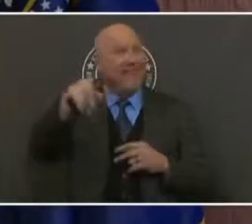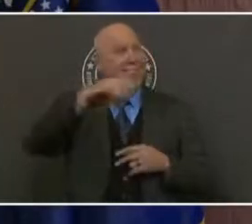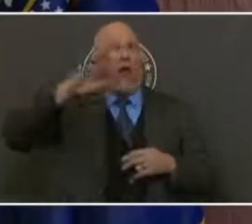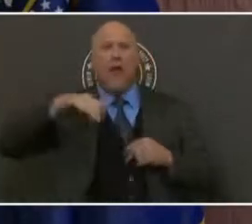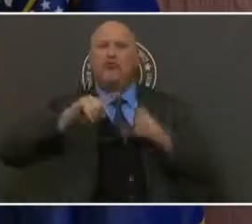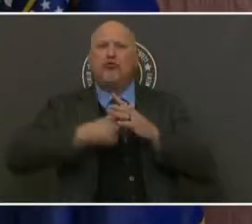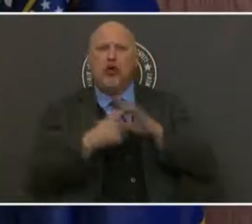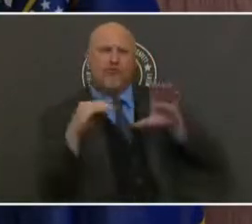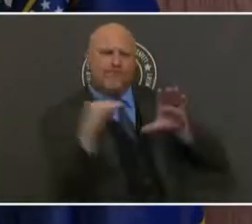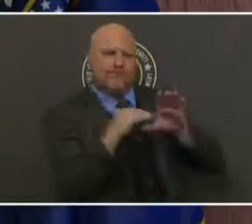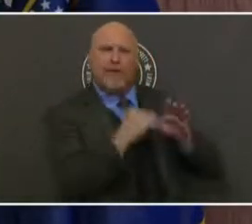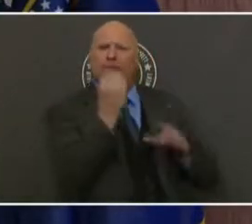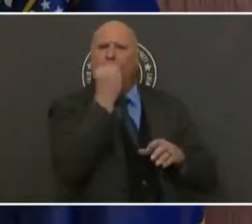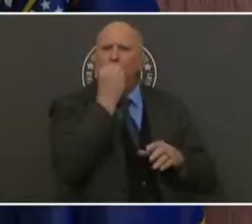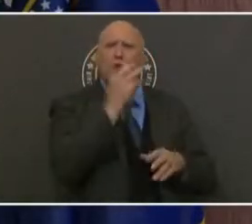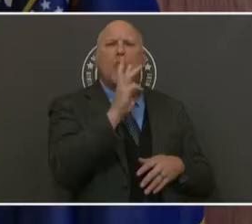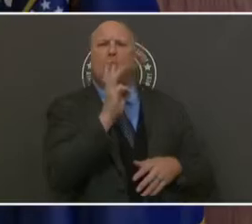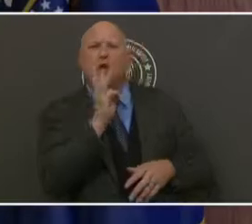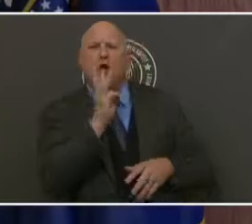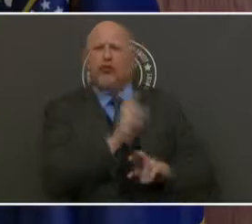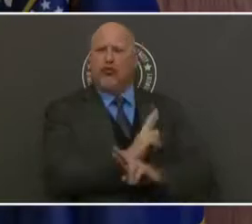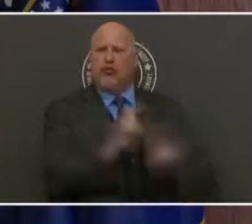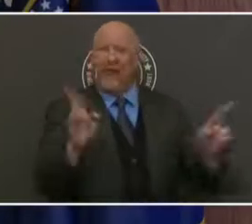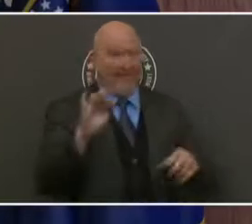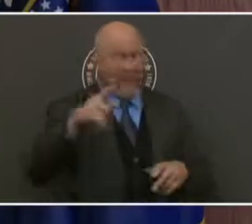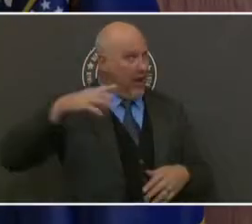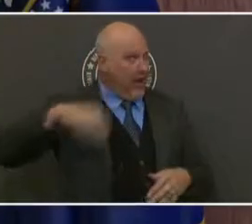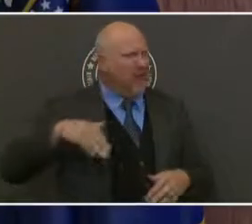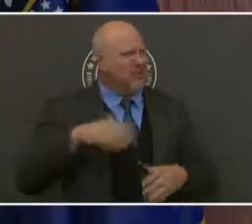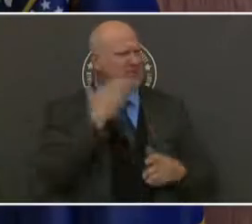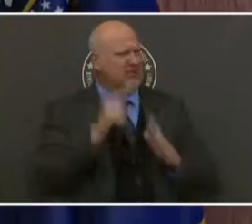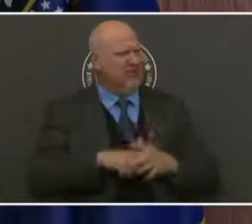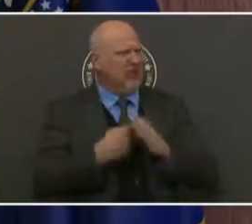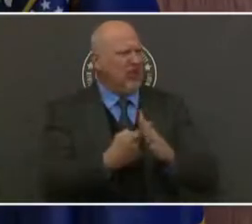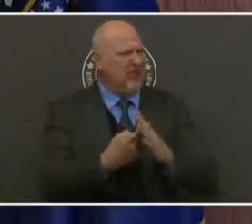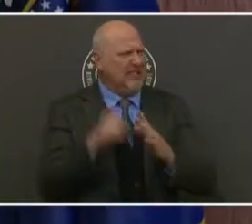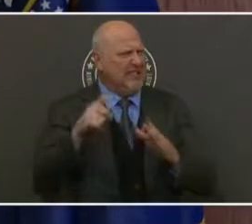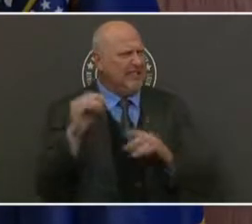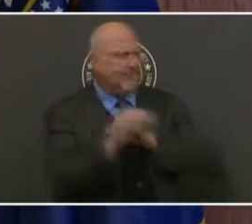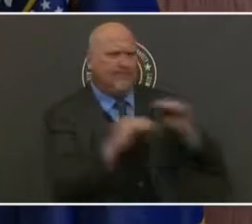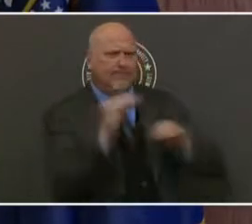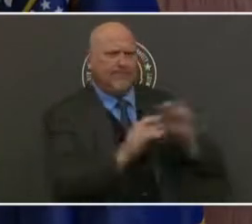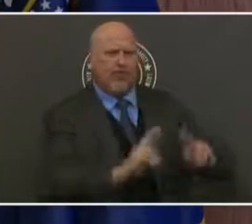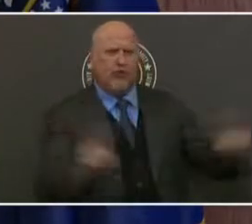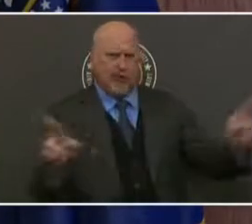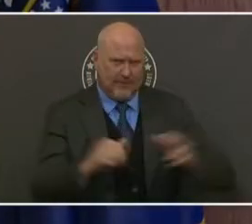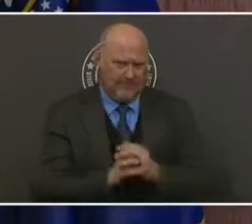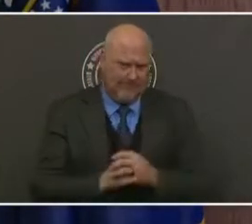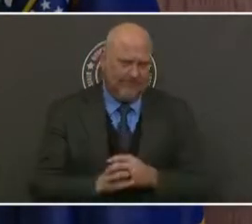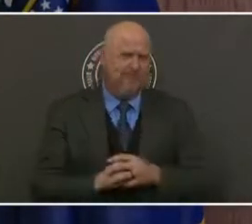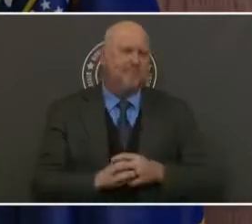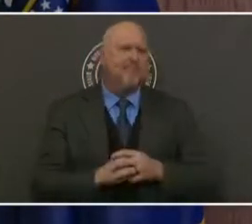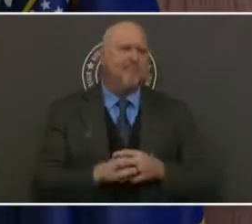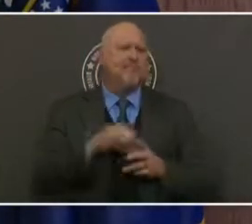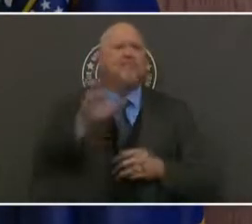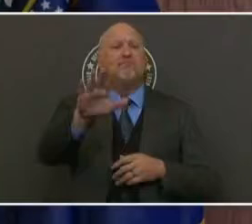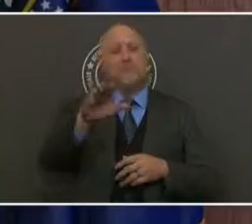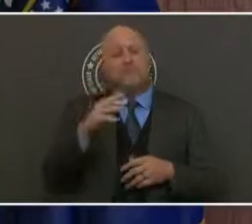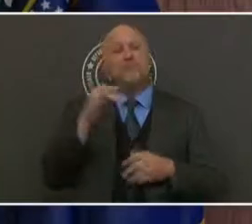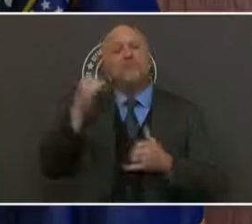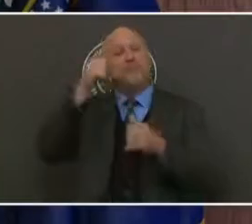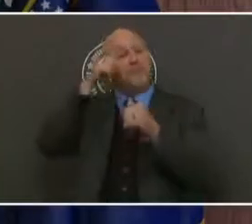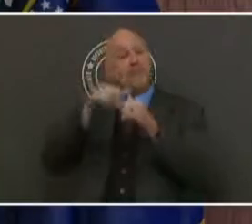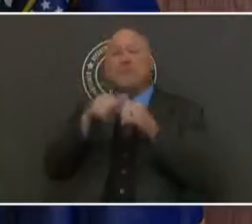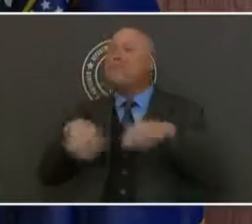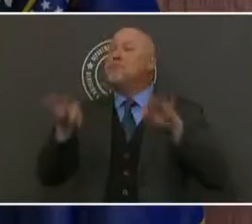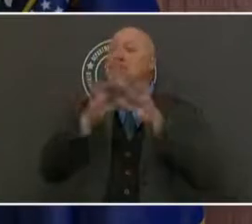your pantry or under your bed if you don't have a lot of space. Remember to, this is the important thing, to drop,